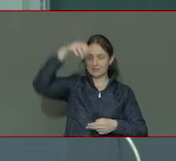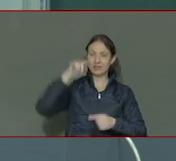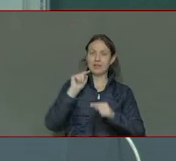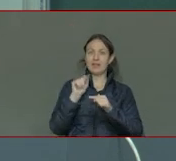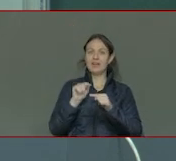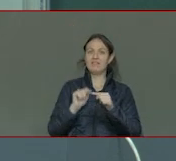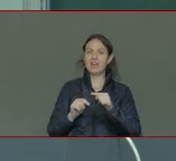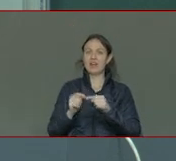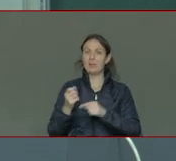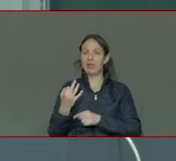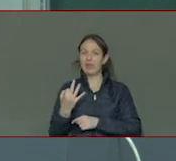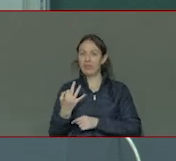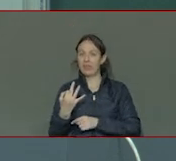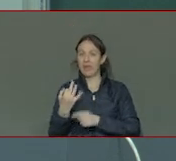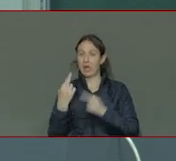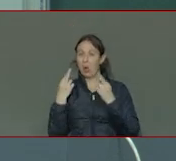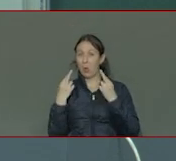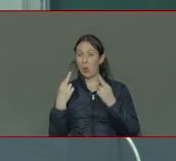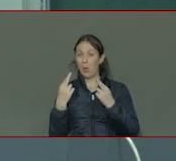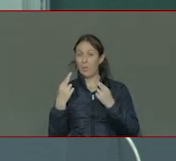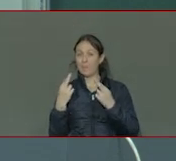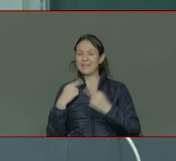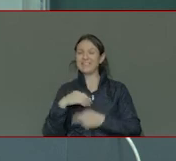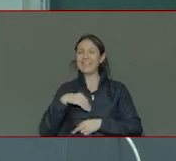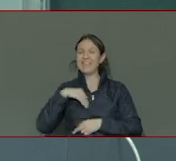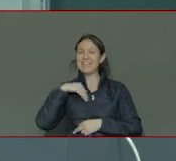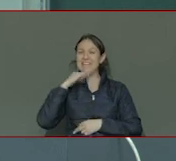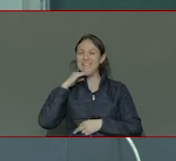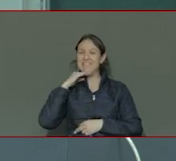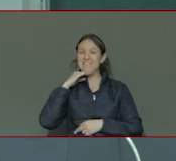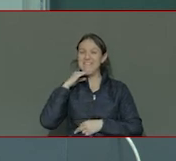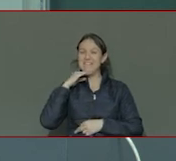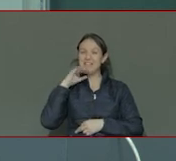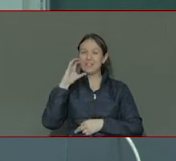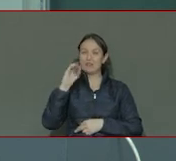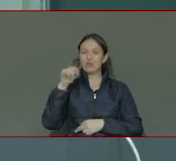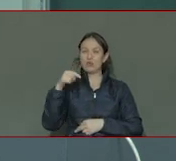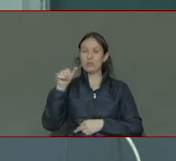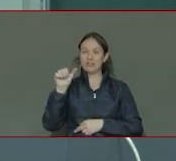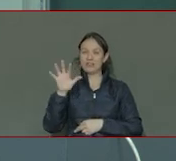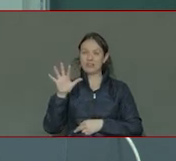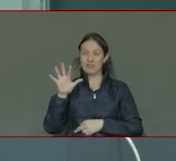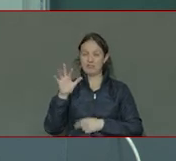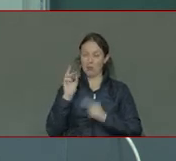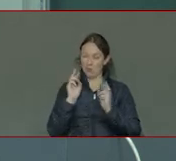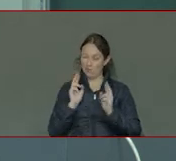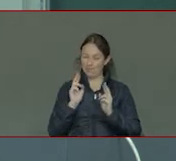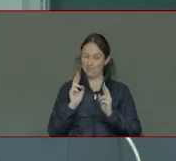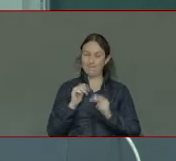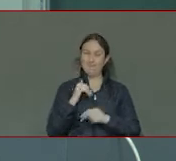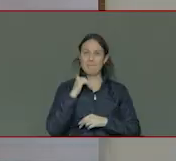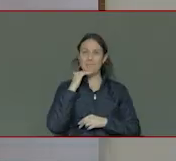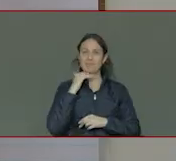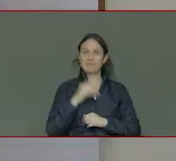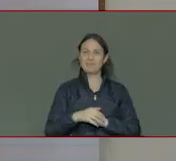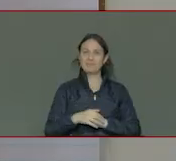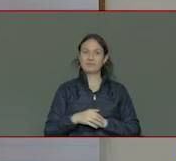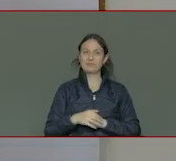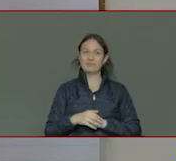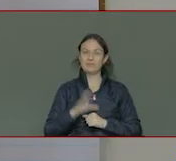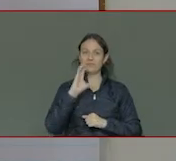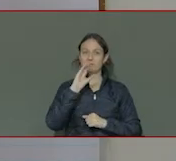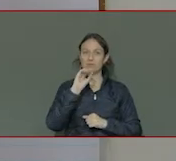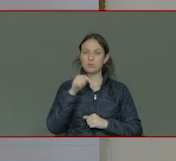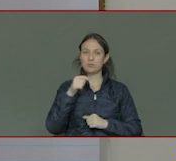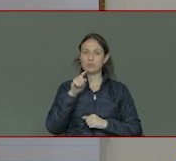3, and I hope it will give me 0,65. That's my purpose. So